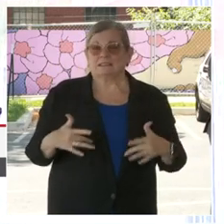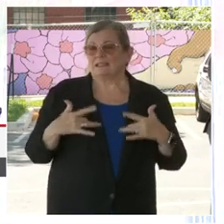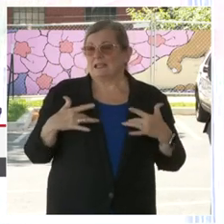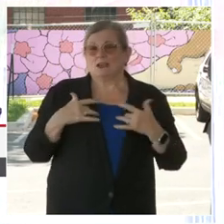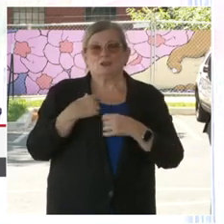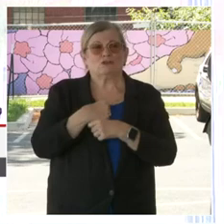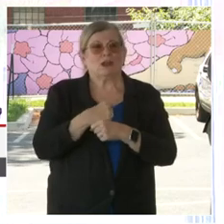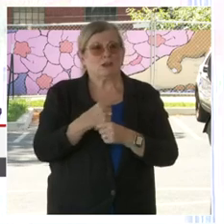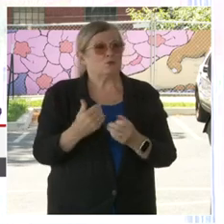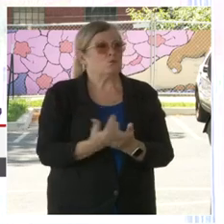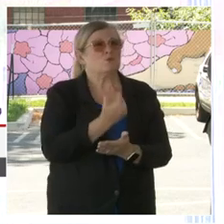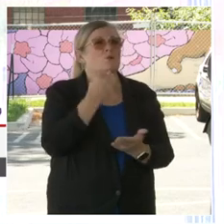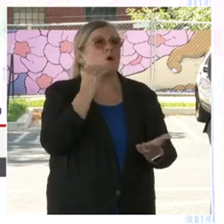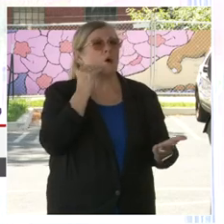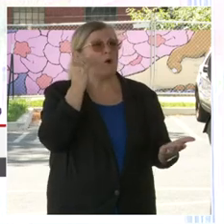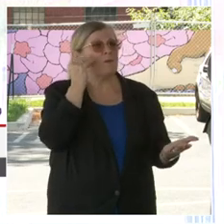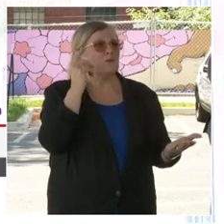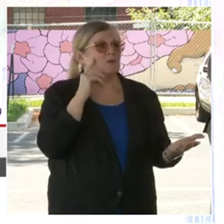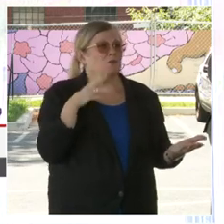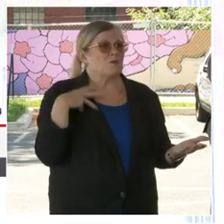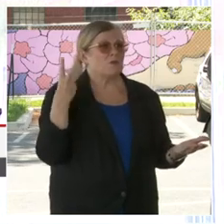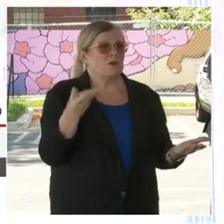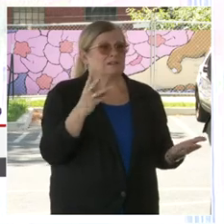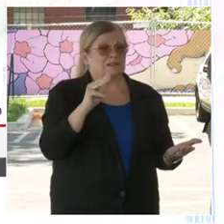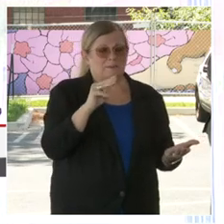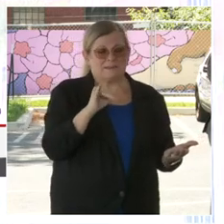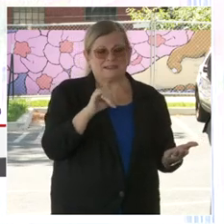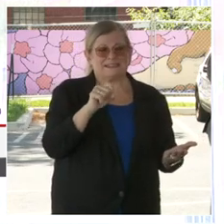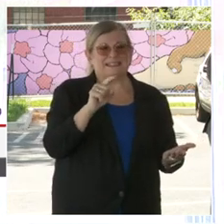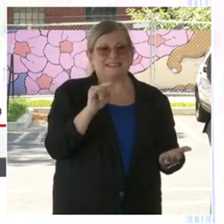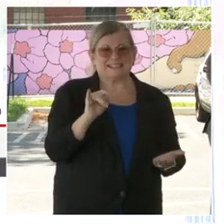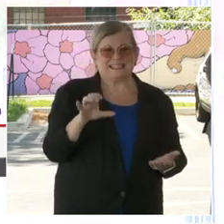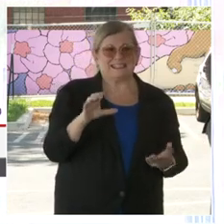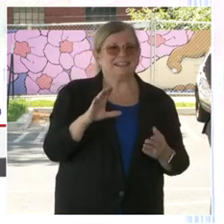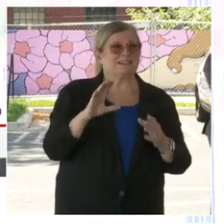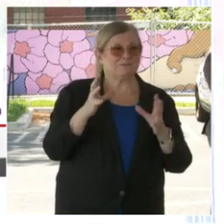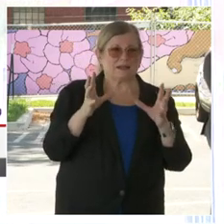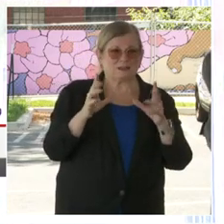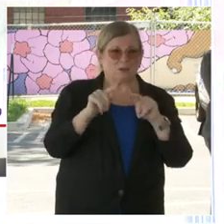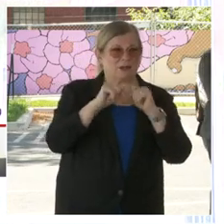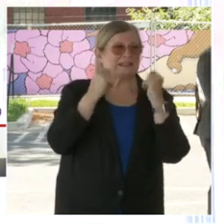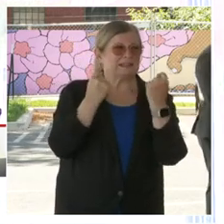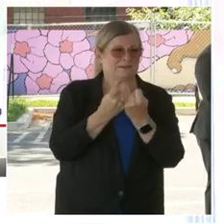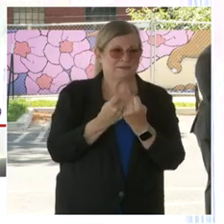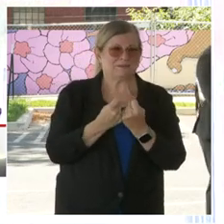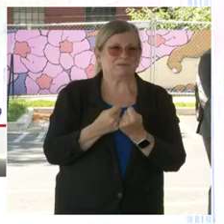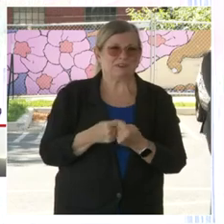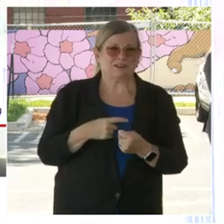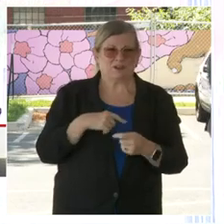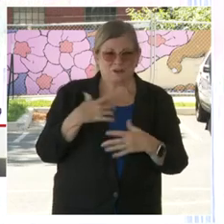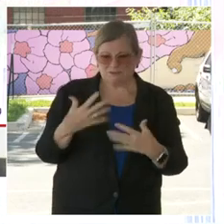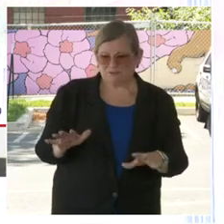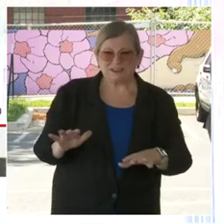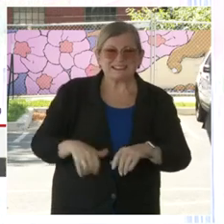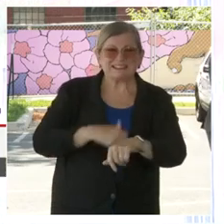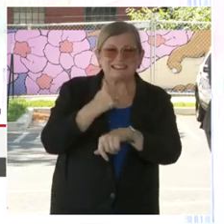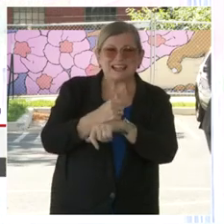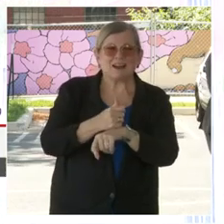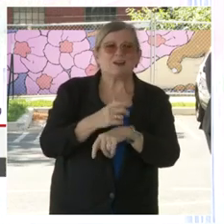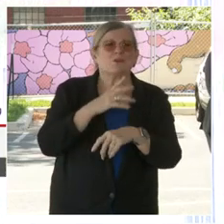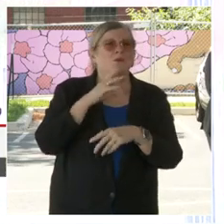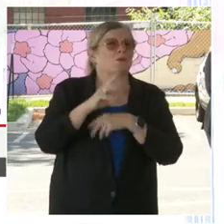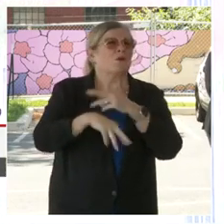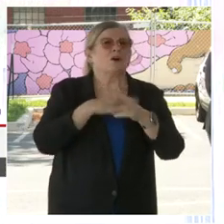Mystics right here in Ward 8. And that's what we did. They happened to be world champions.